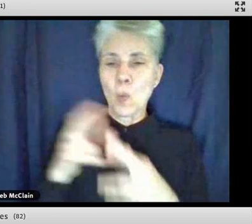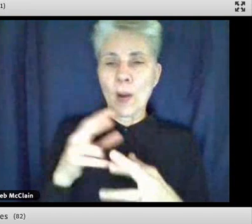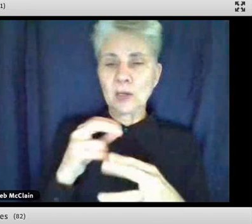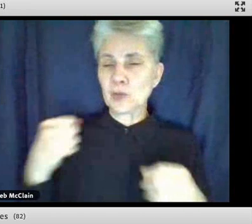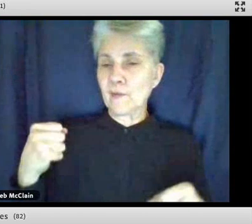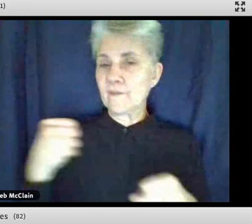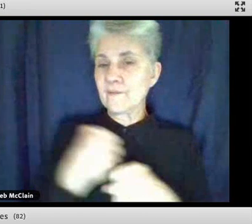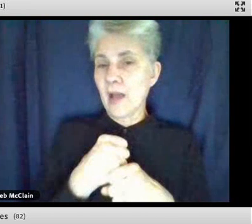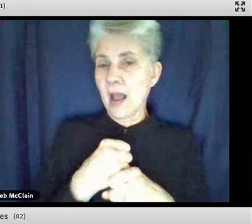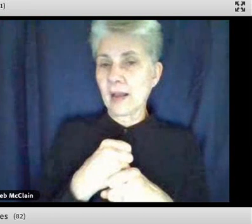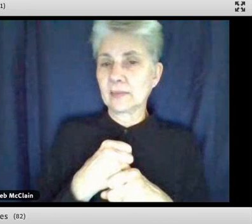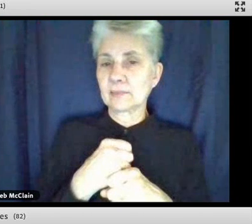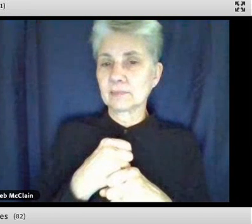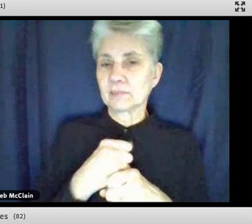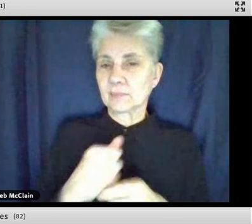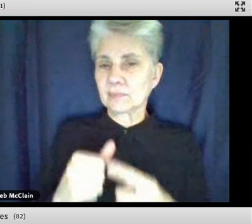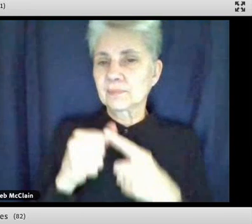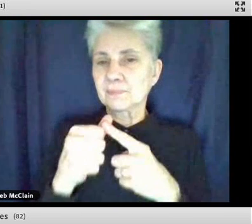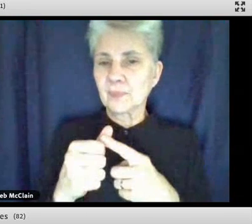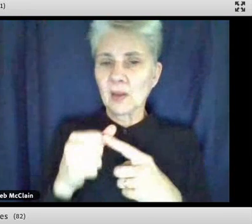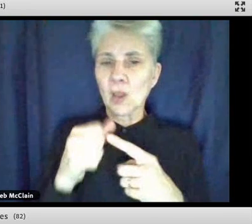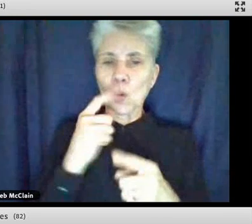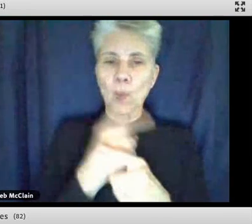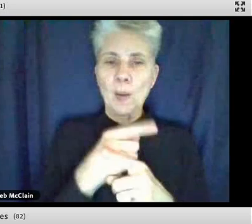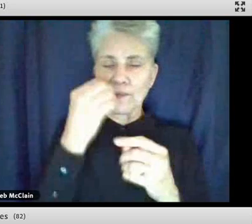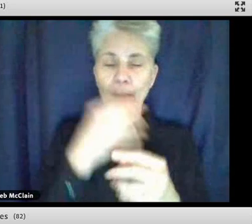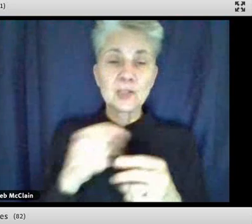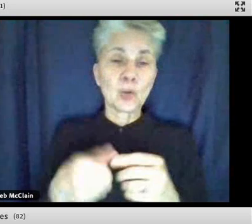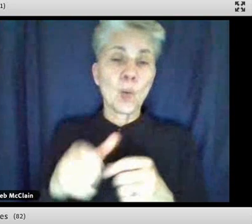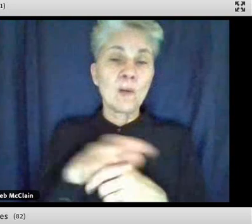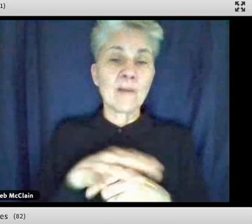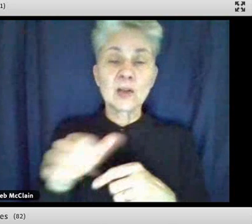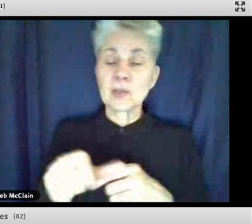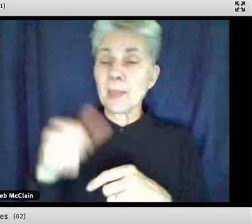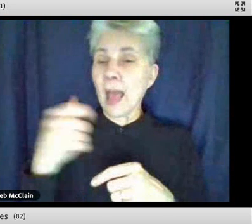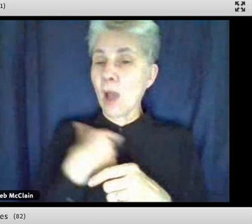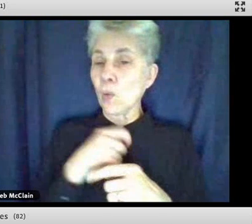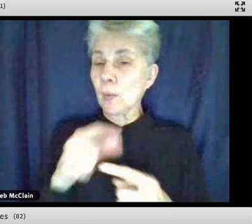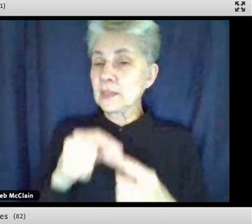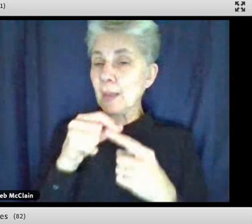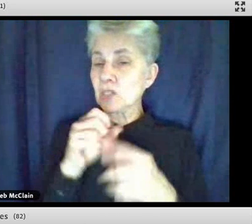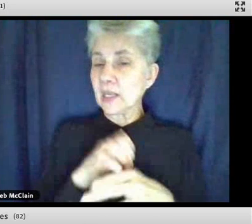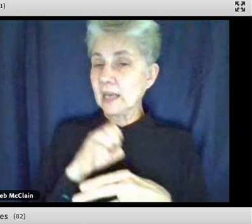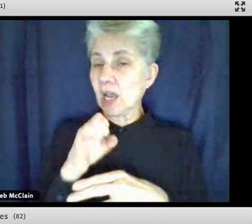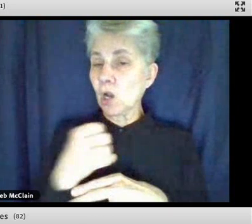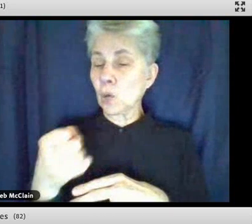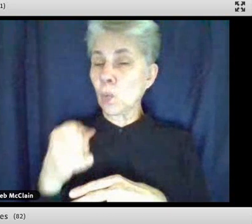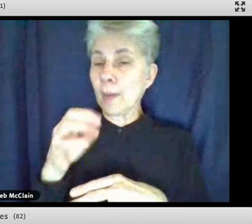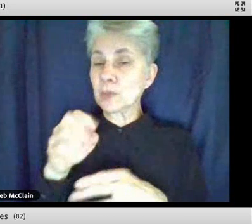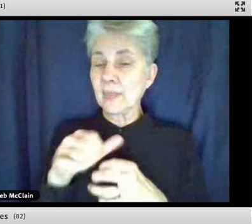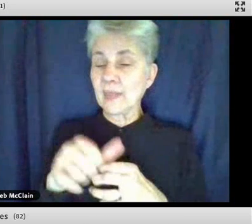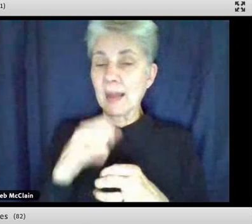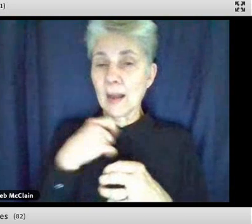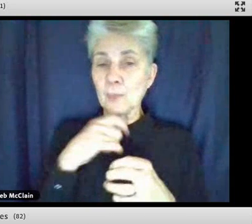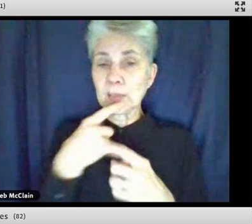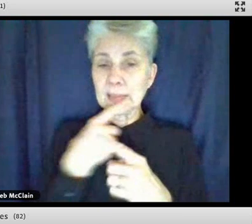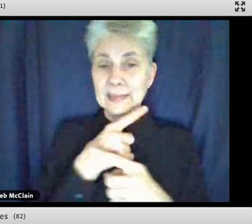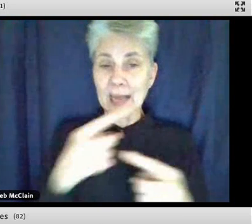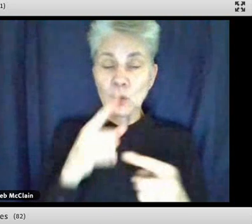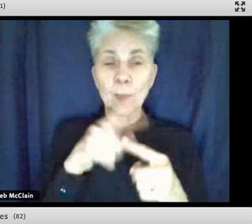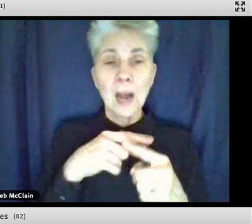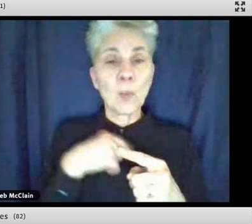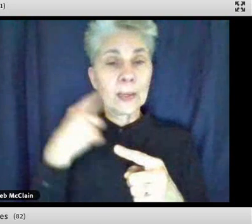this correct information, whether it's coronavirus or something else? How are we especially equipped? And I'm gonna tell you, but I want to hear what